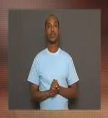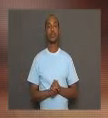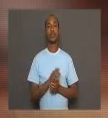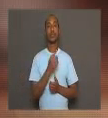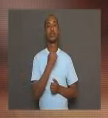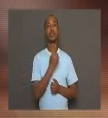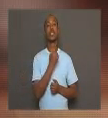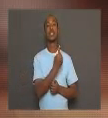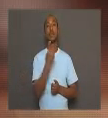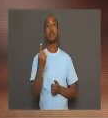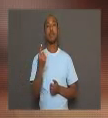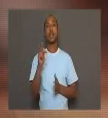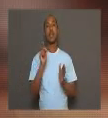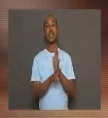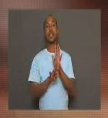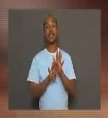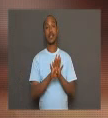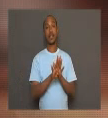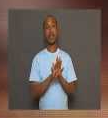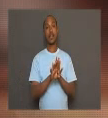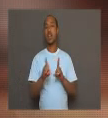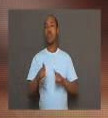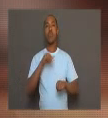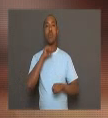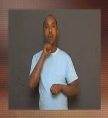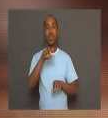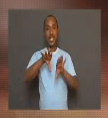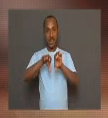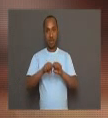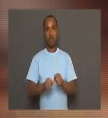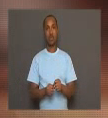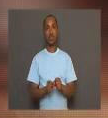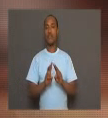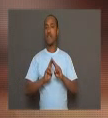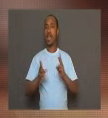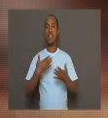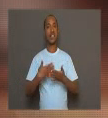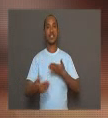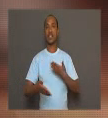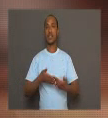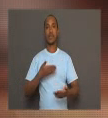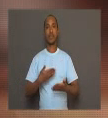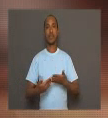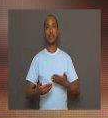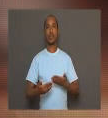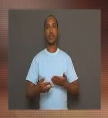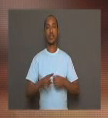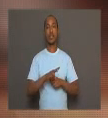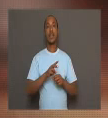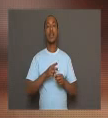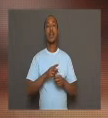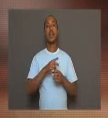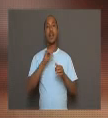Some insecticides and herbicides do not decompose very easily. They